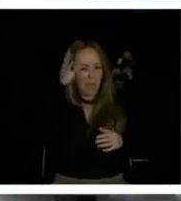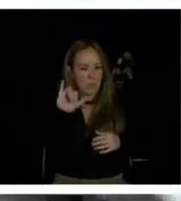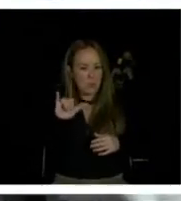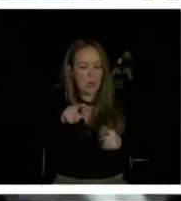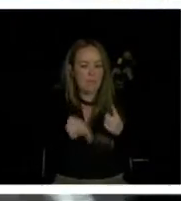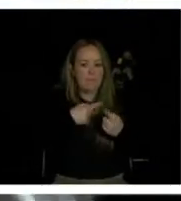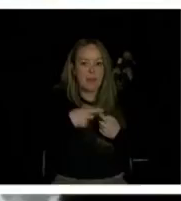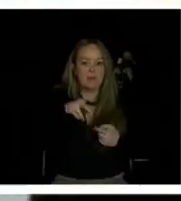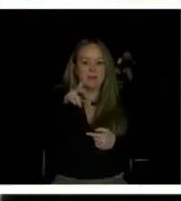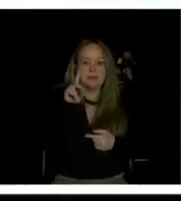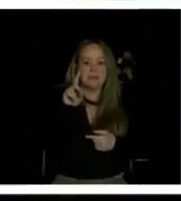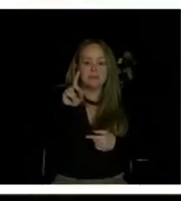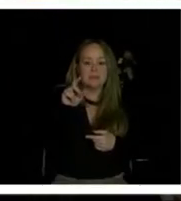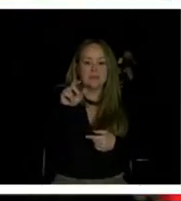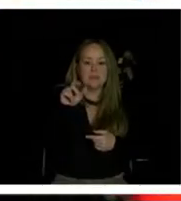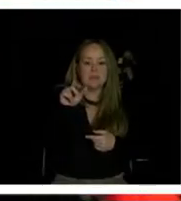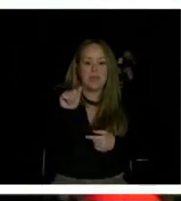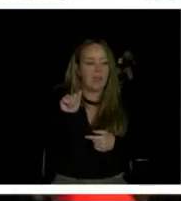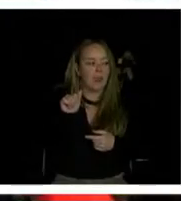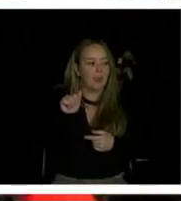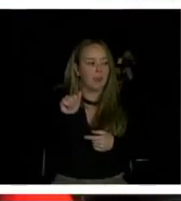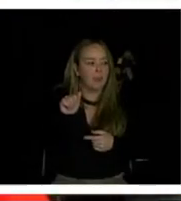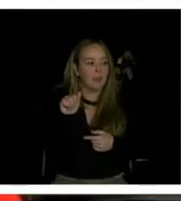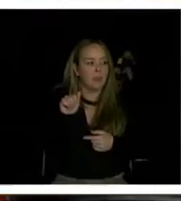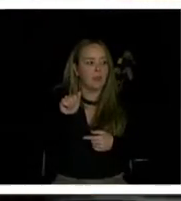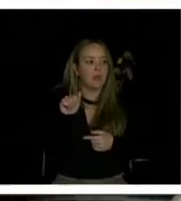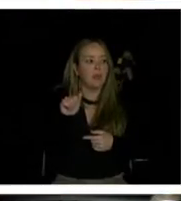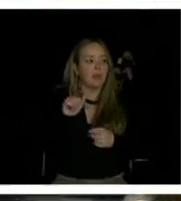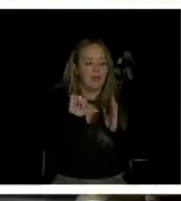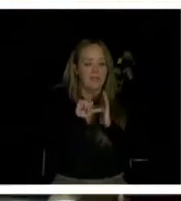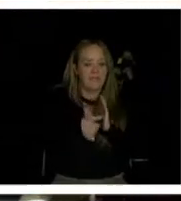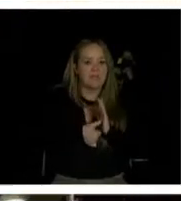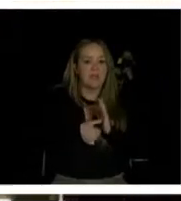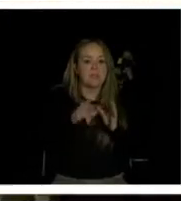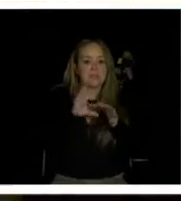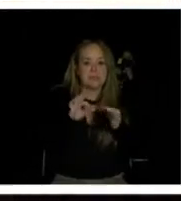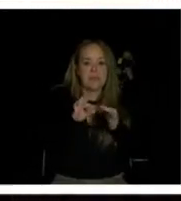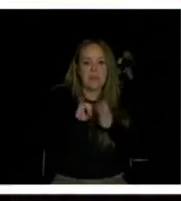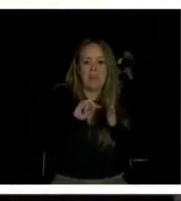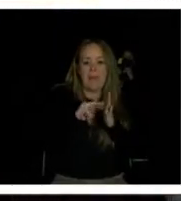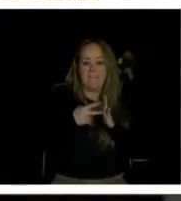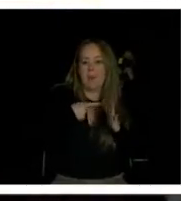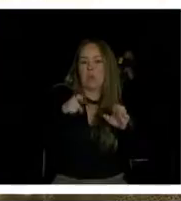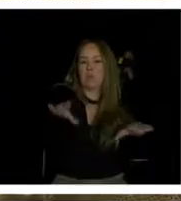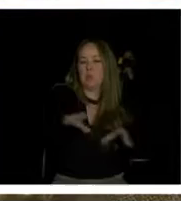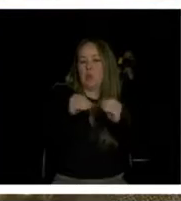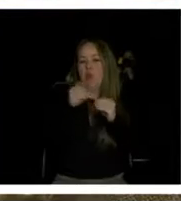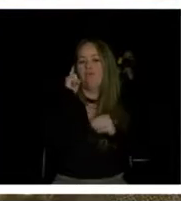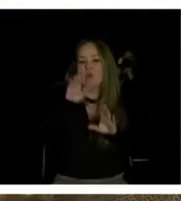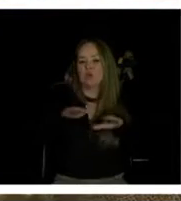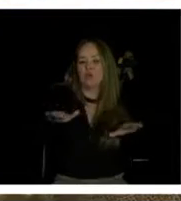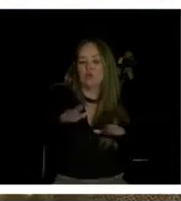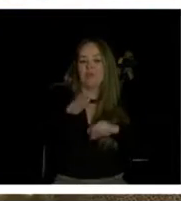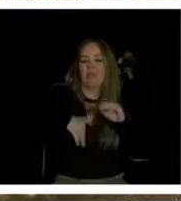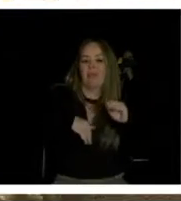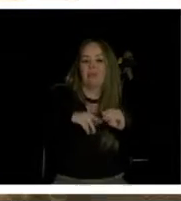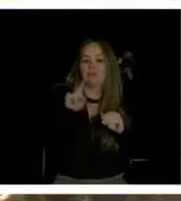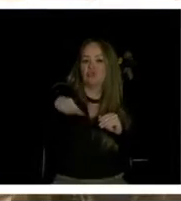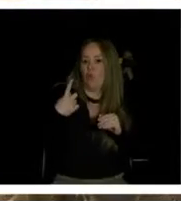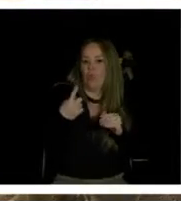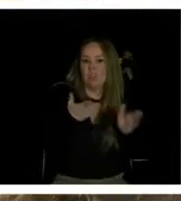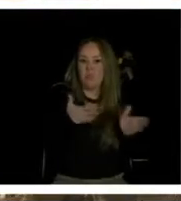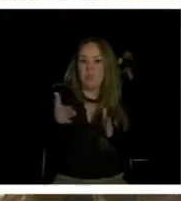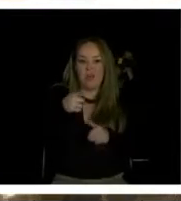about de-emphasizing high-stakes assessment. That means we need to do more for our children than just prepare them to